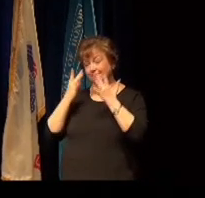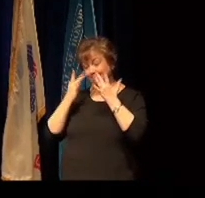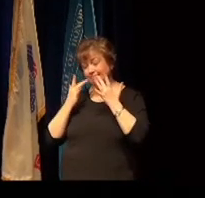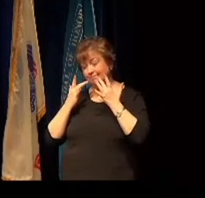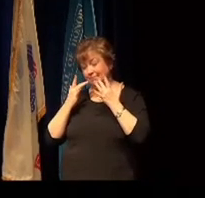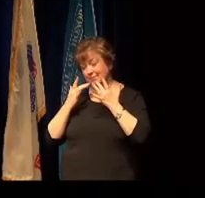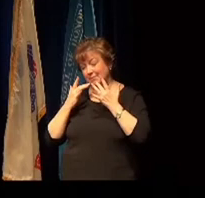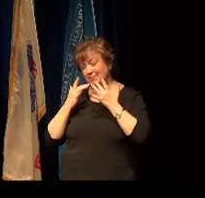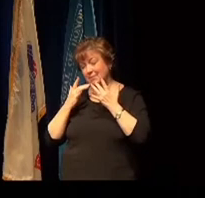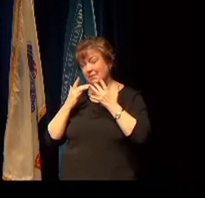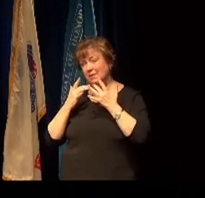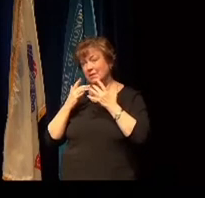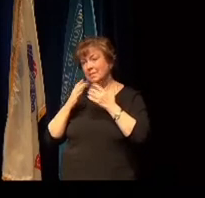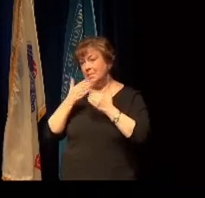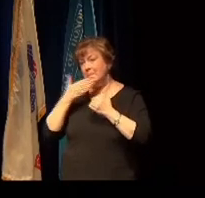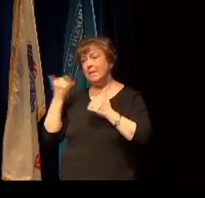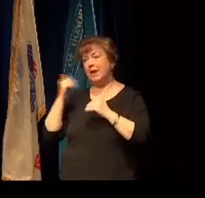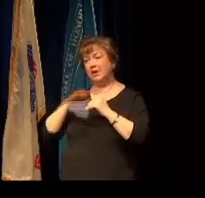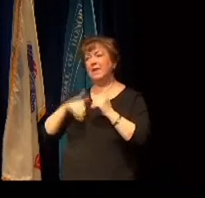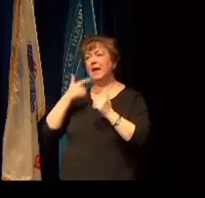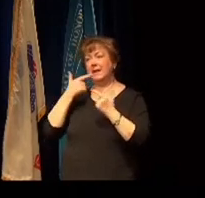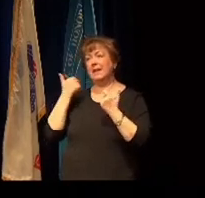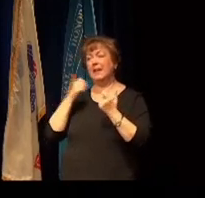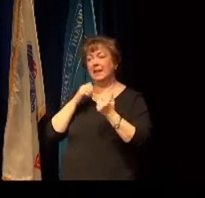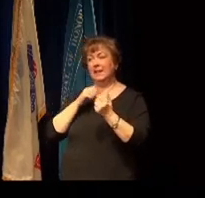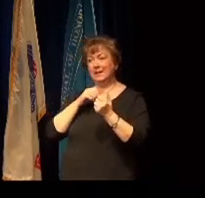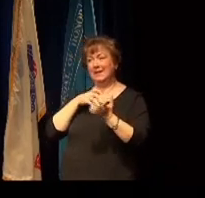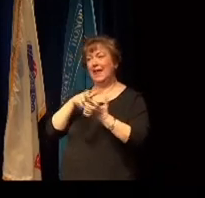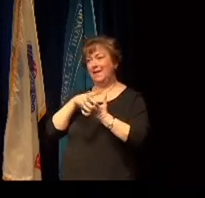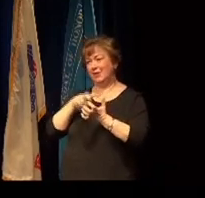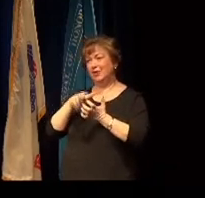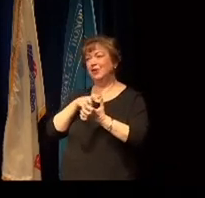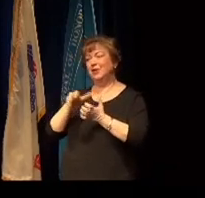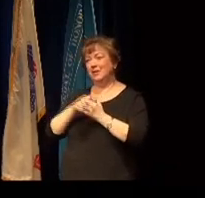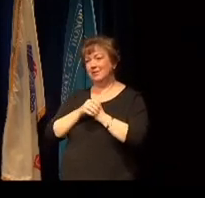than laughter. For